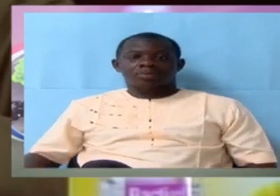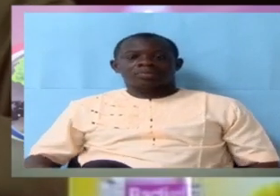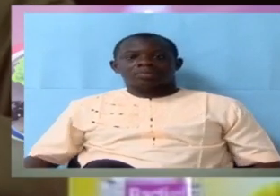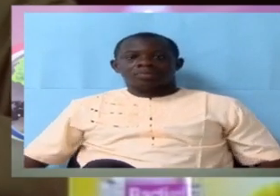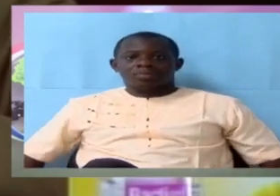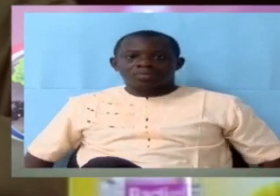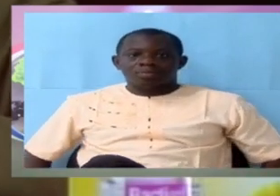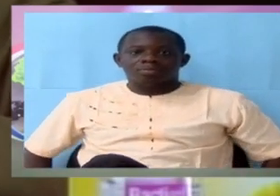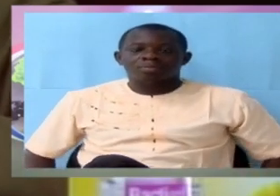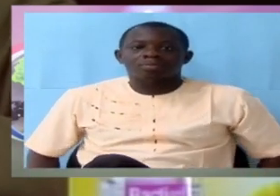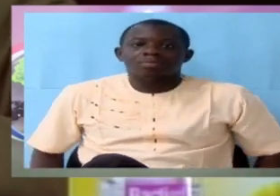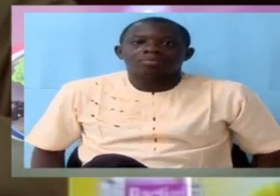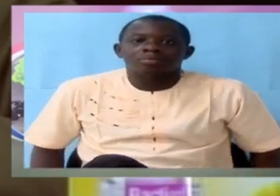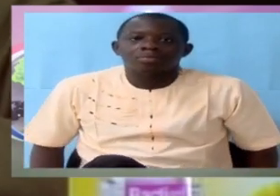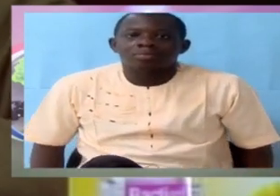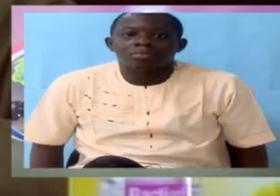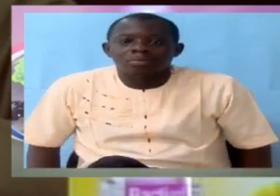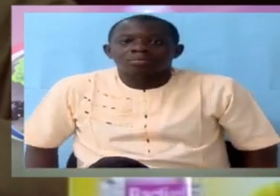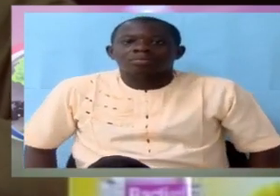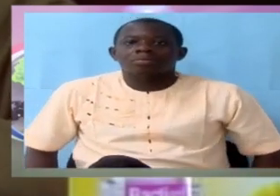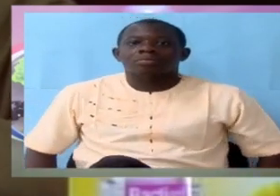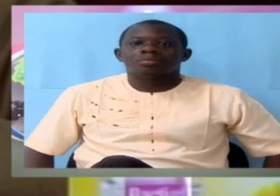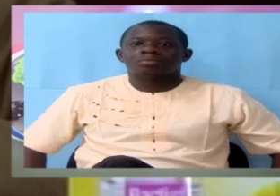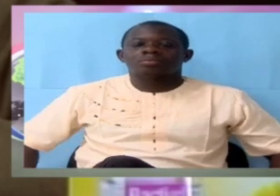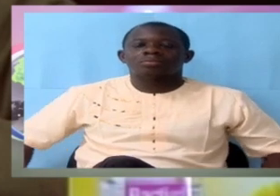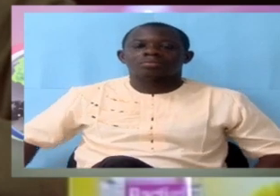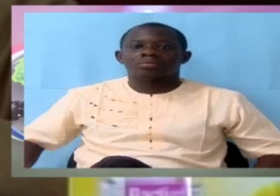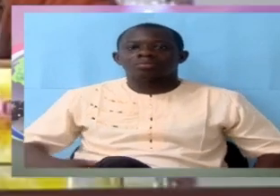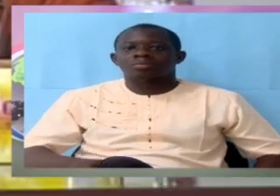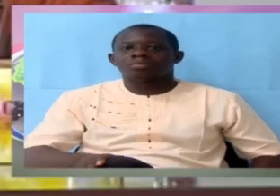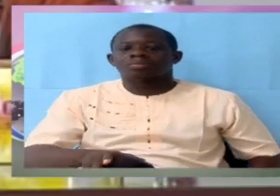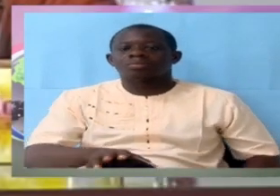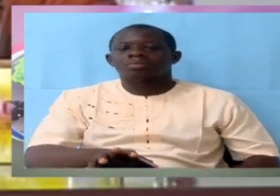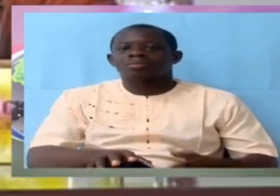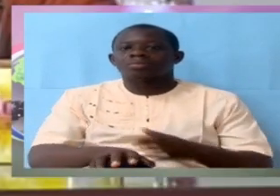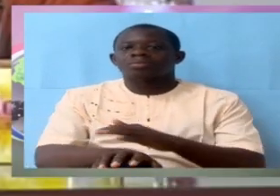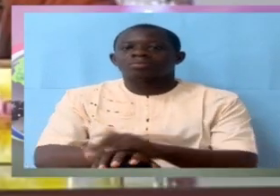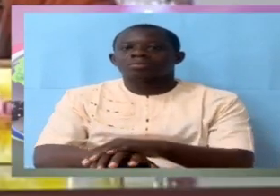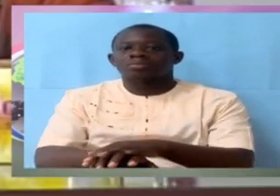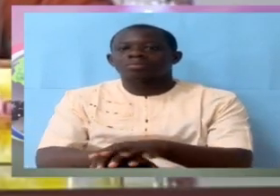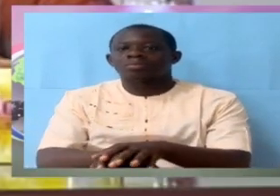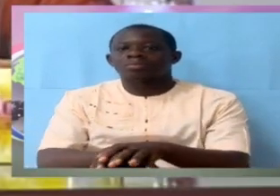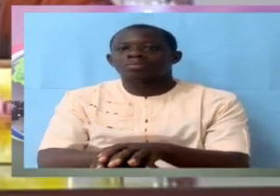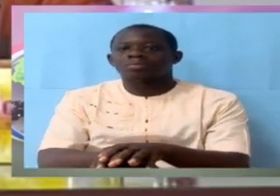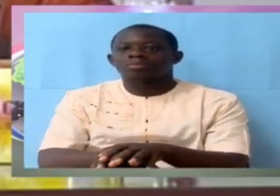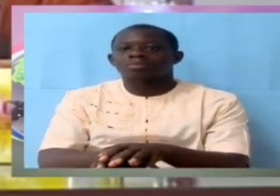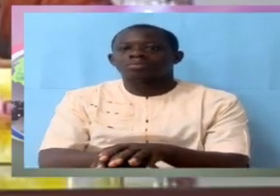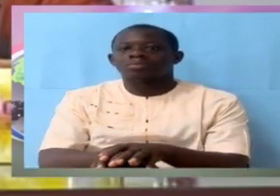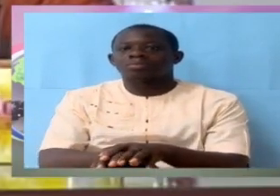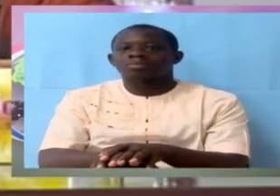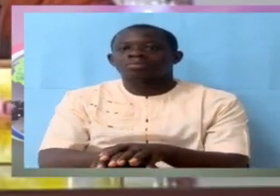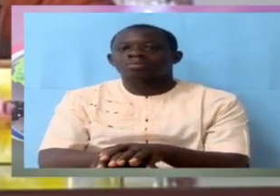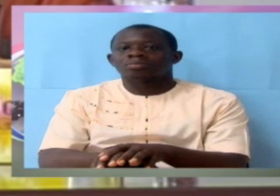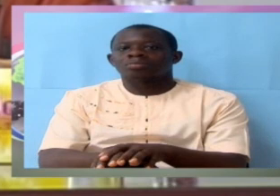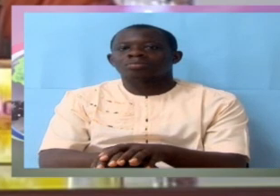particular theme. A bit chaotic in our schedule. So you guide me now. Instead of me guiding you. We shall inform the Commission